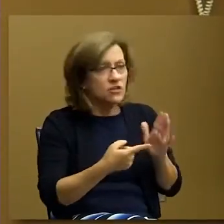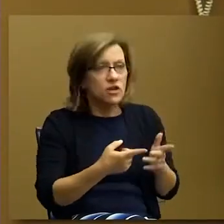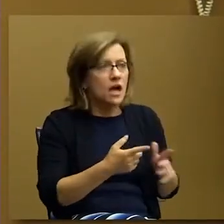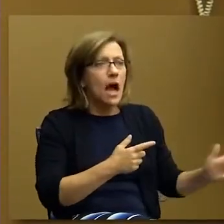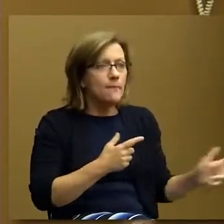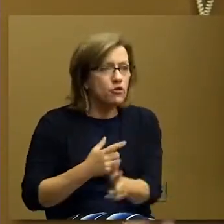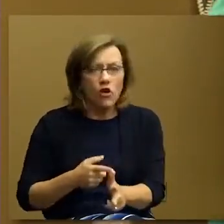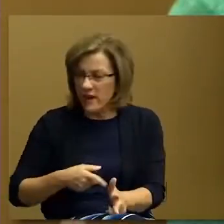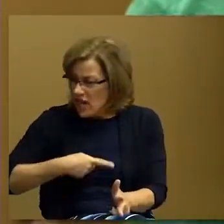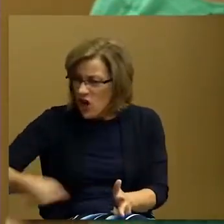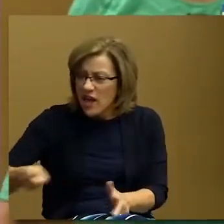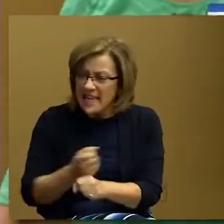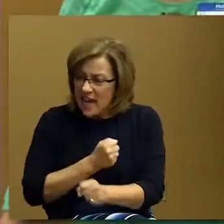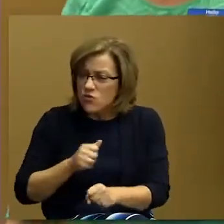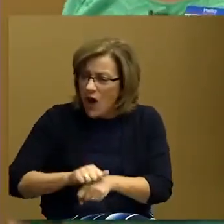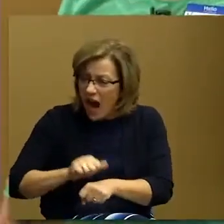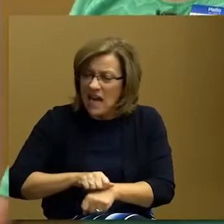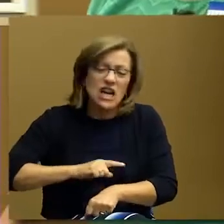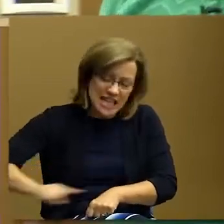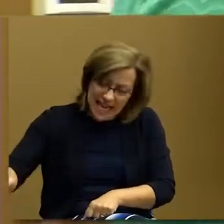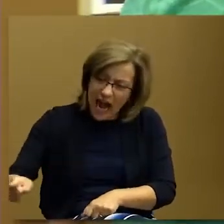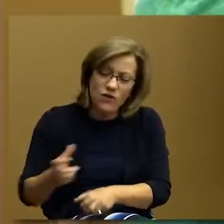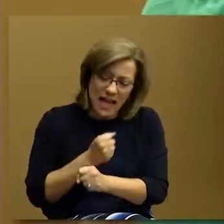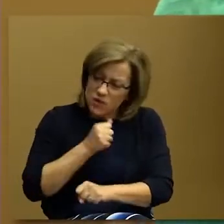a rock.